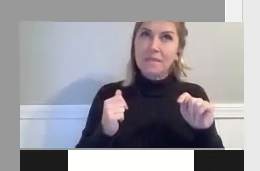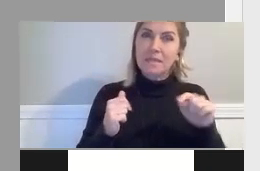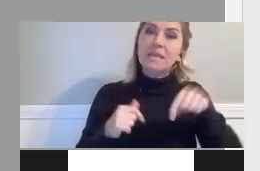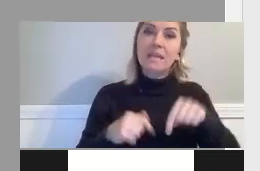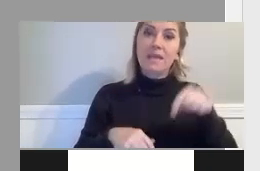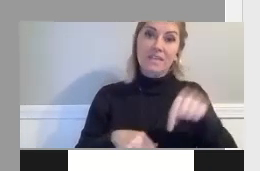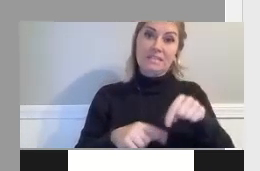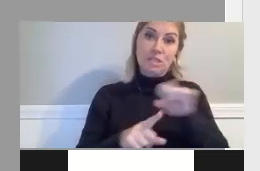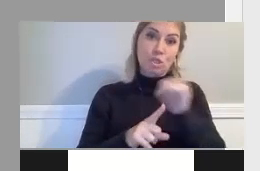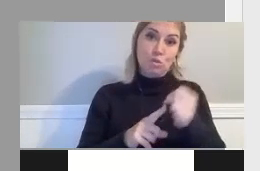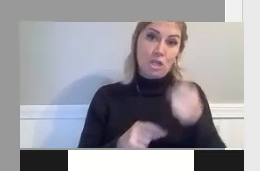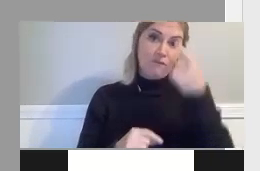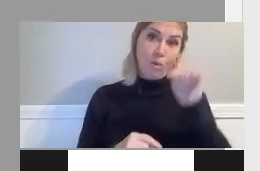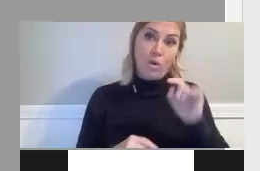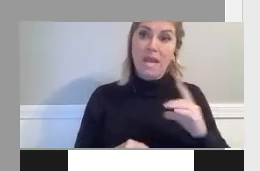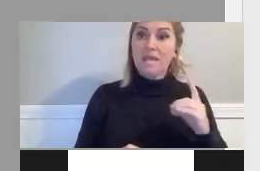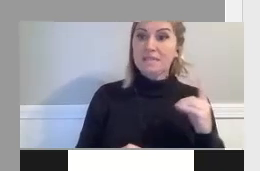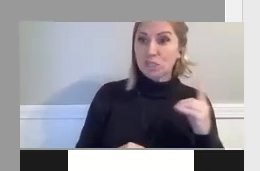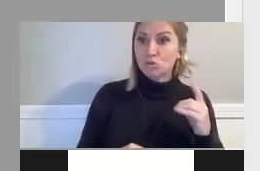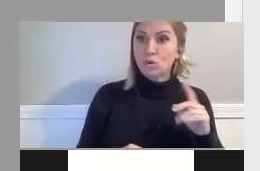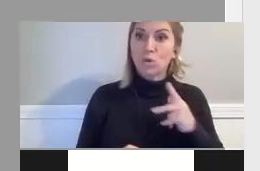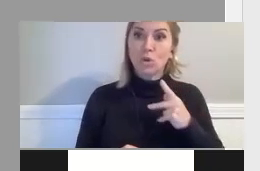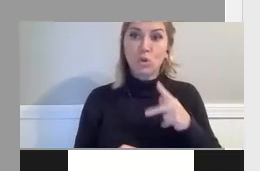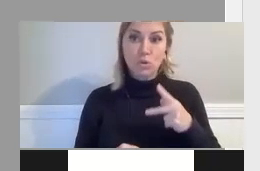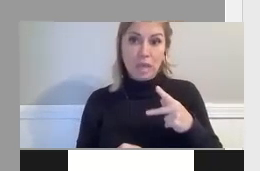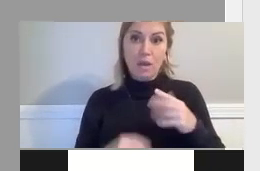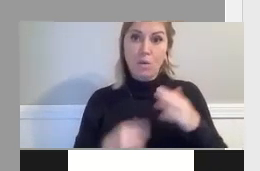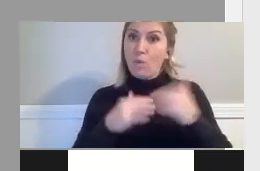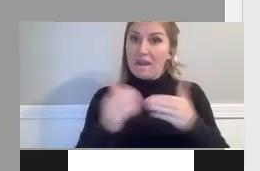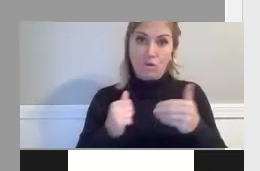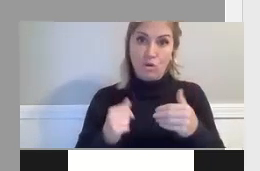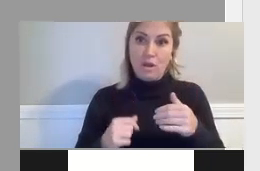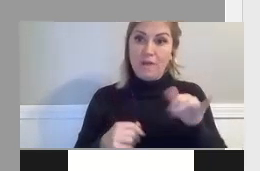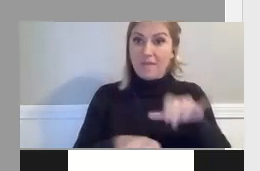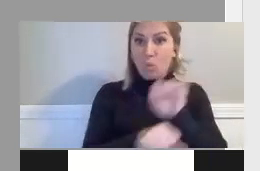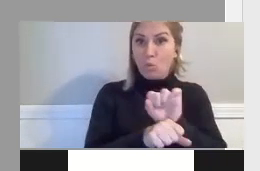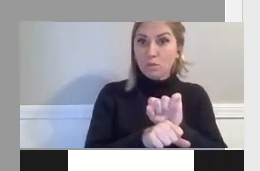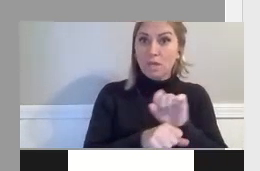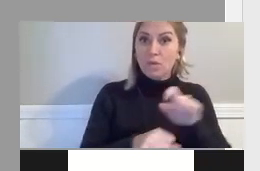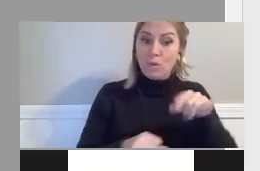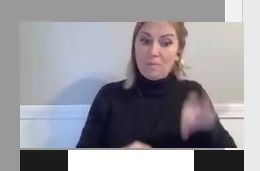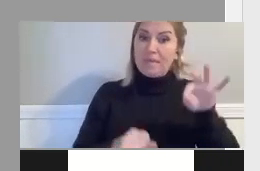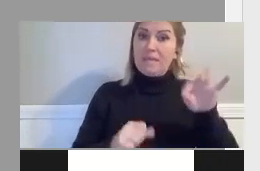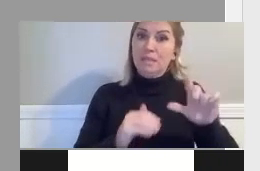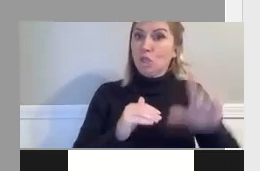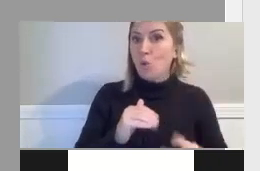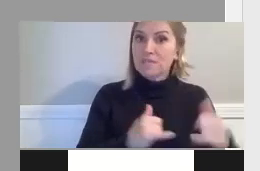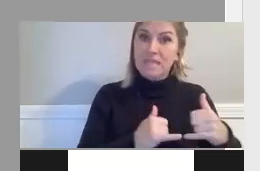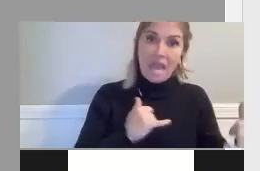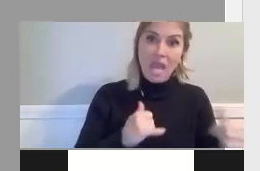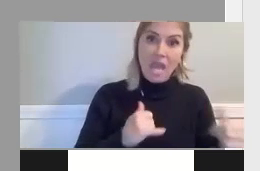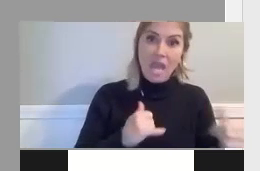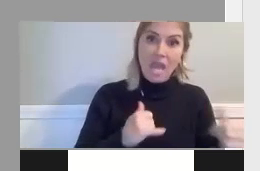or for Dijkstra or Kruskal or whatever, that worked out where we're picking the lowest cost edge or the lowest cost frequency